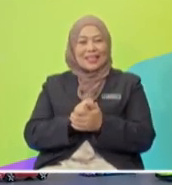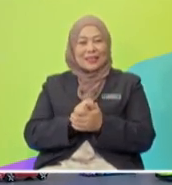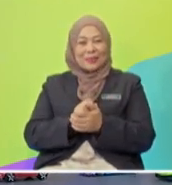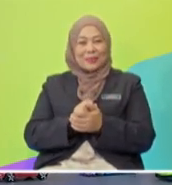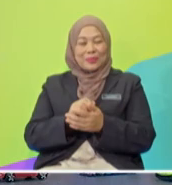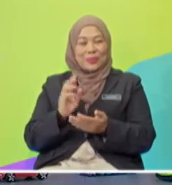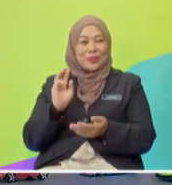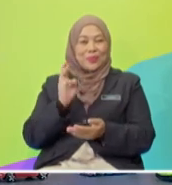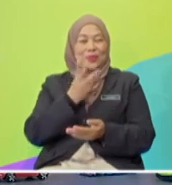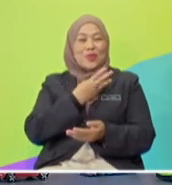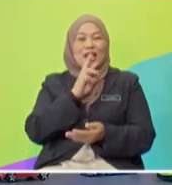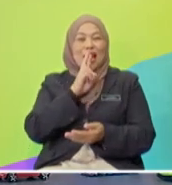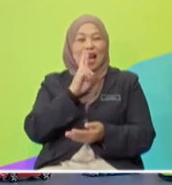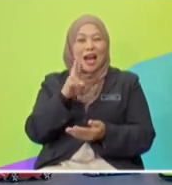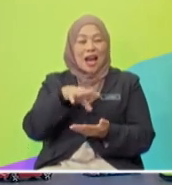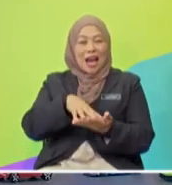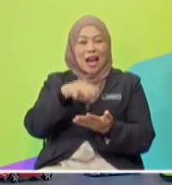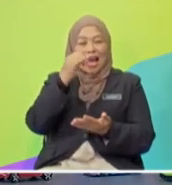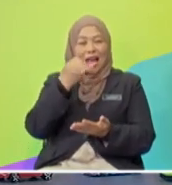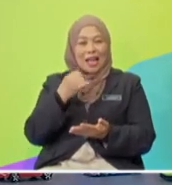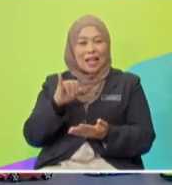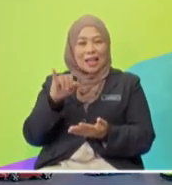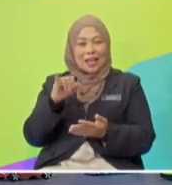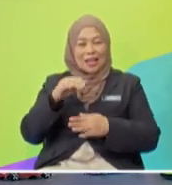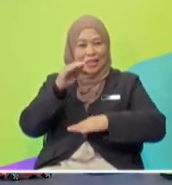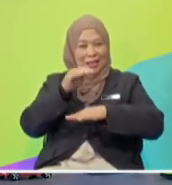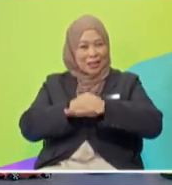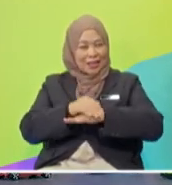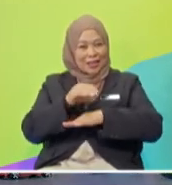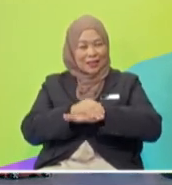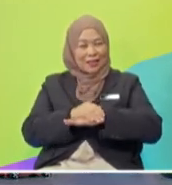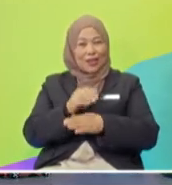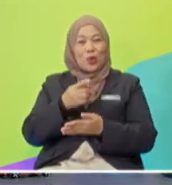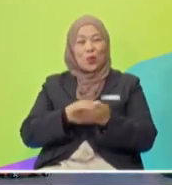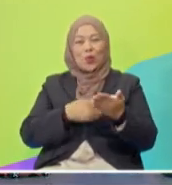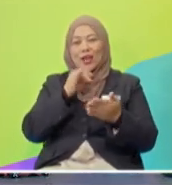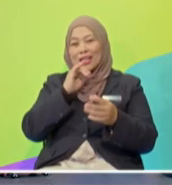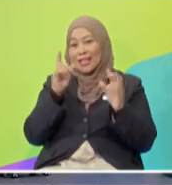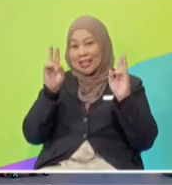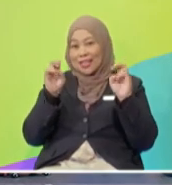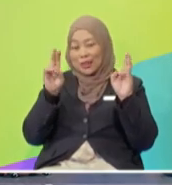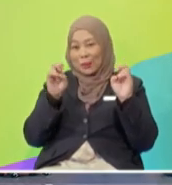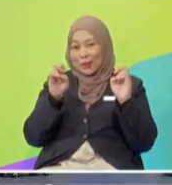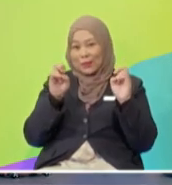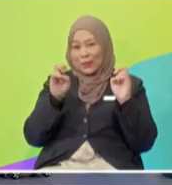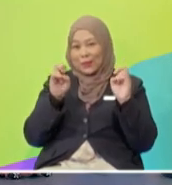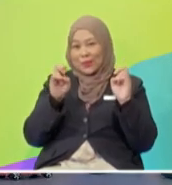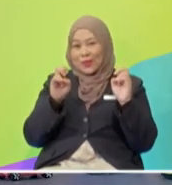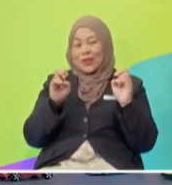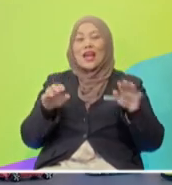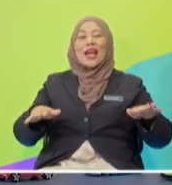are learning Bahasa Inggeris. And can you guess what is the topic? That's right, we are learning about